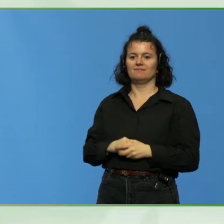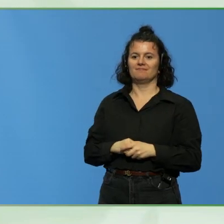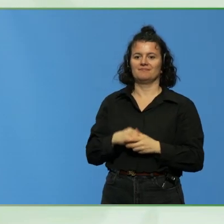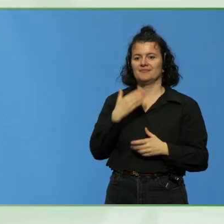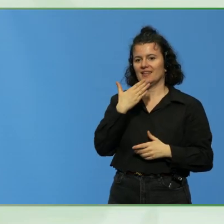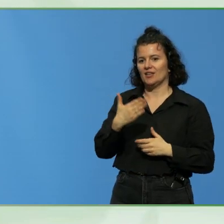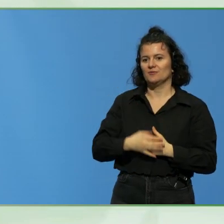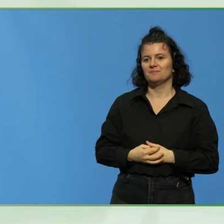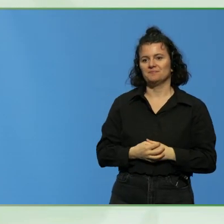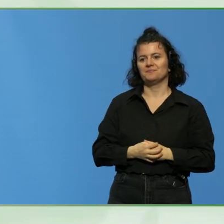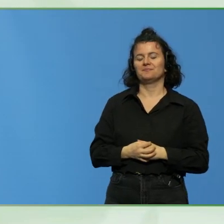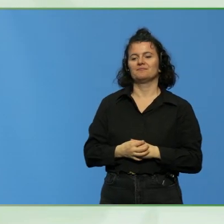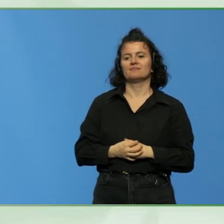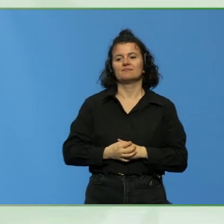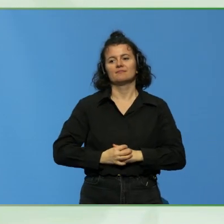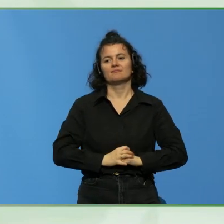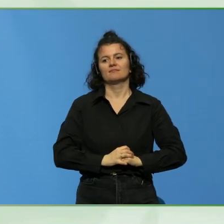Can I have the clicker?